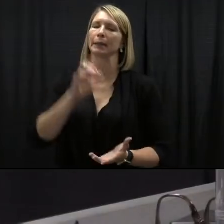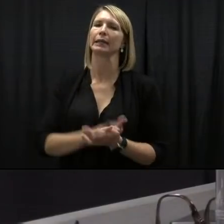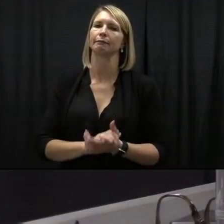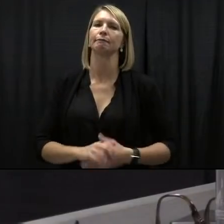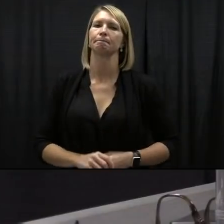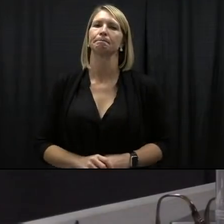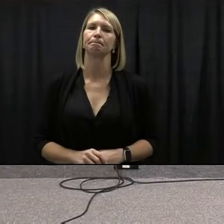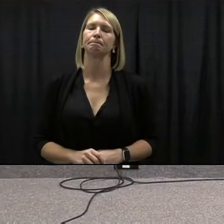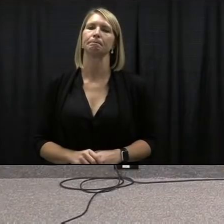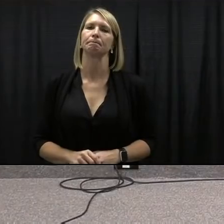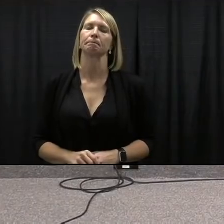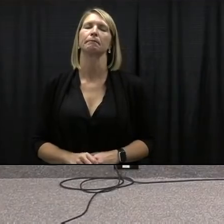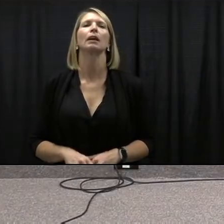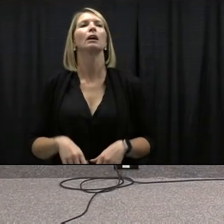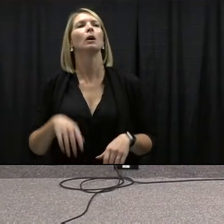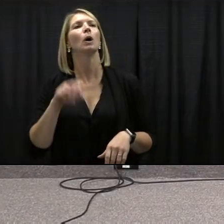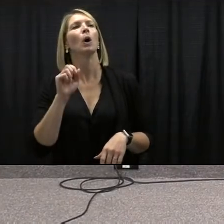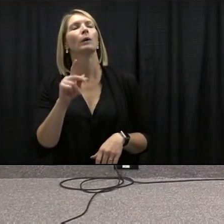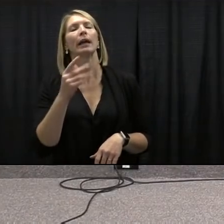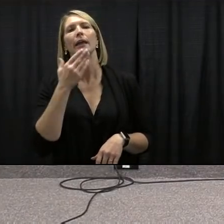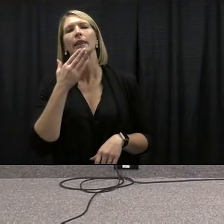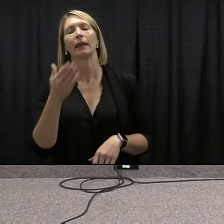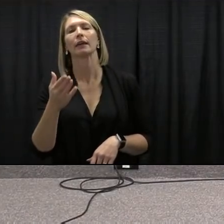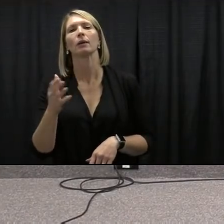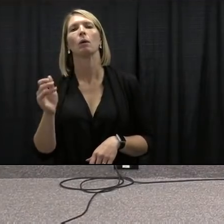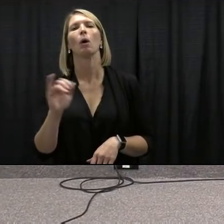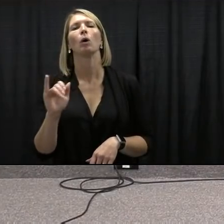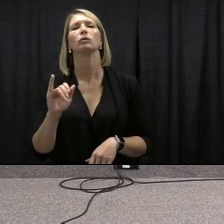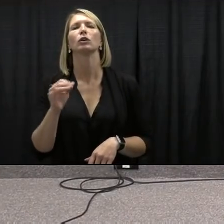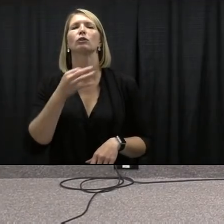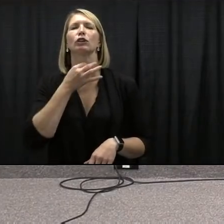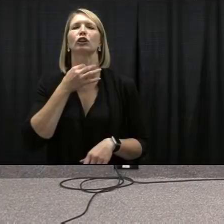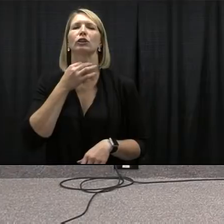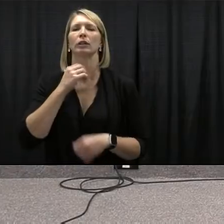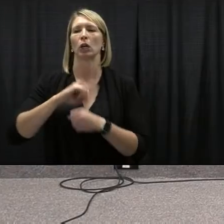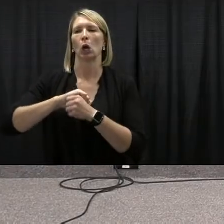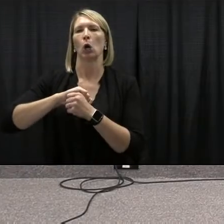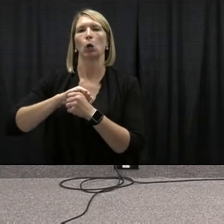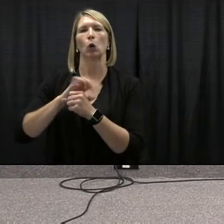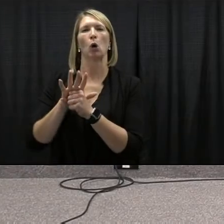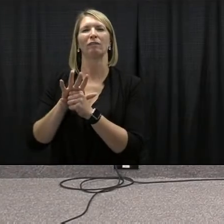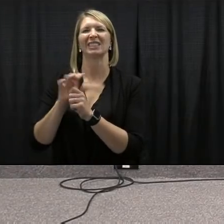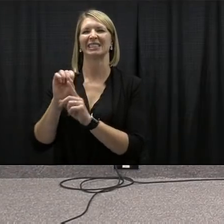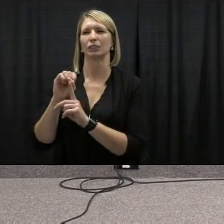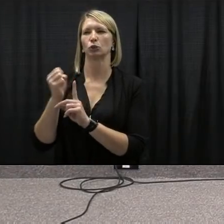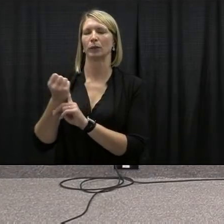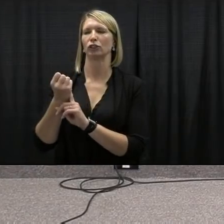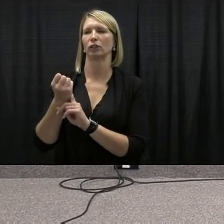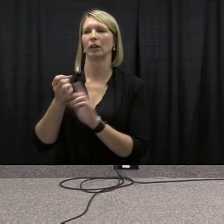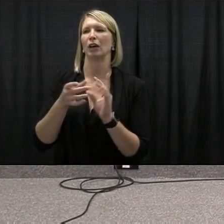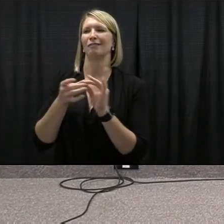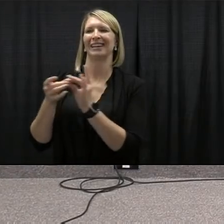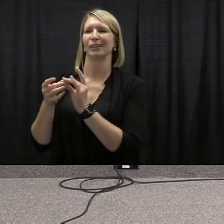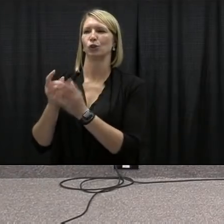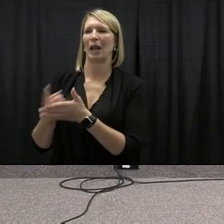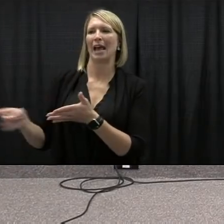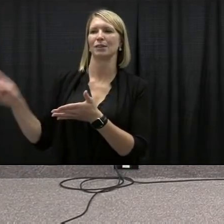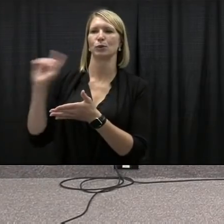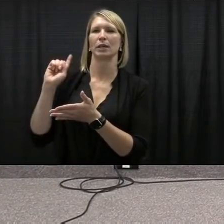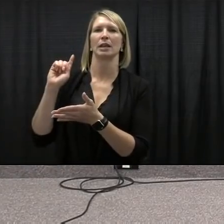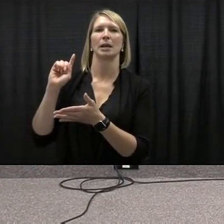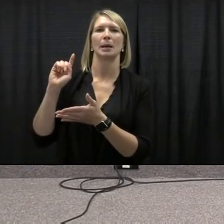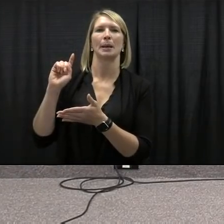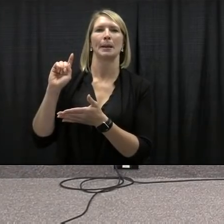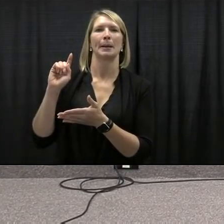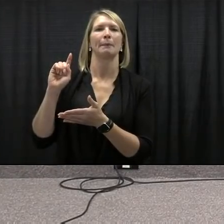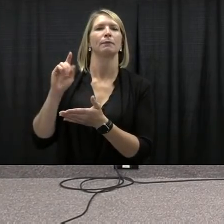Okay, thank you. And wondering if we can get an update on the COVID situation that was announced, I believe it was last week, at McDonald Drive Elementary in St.